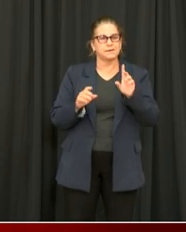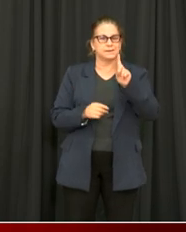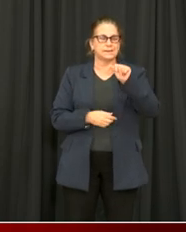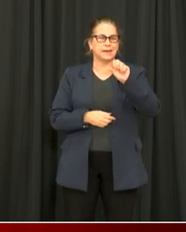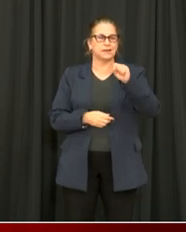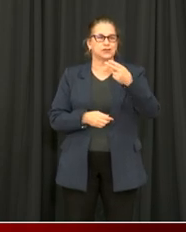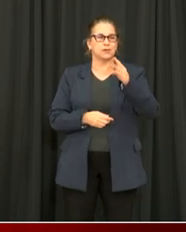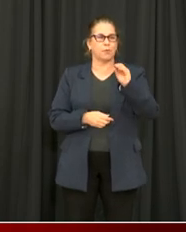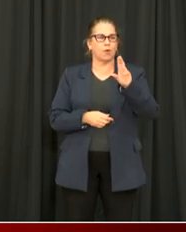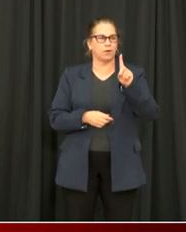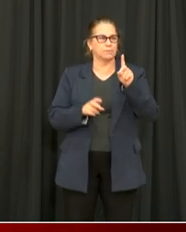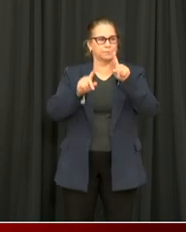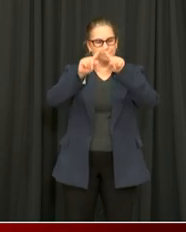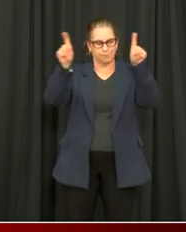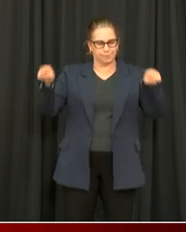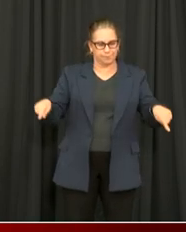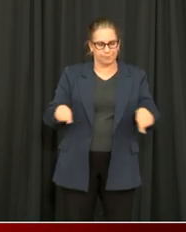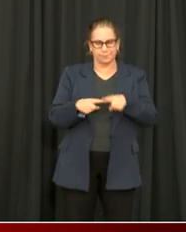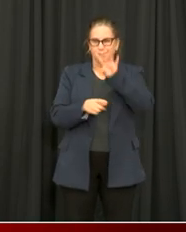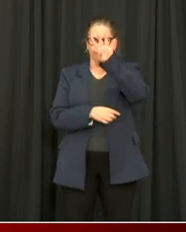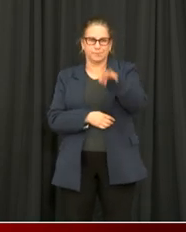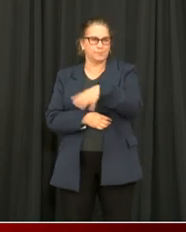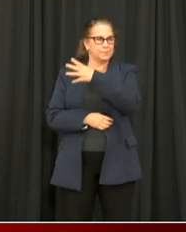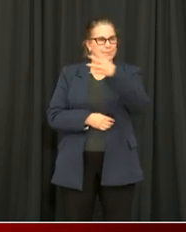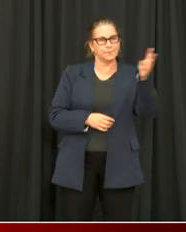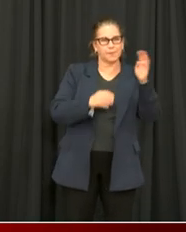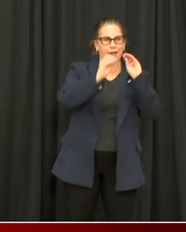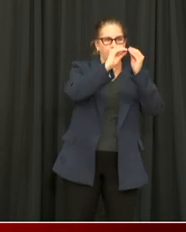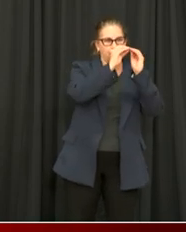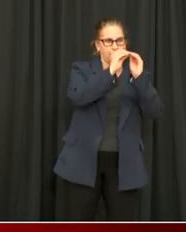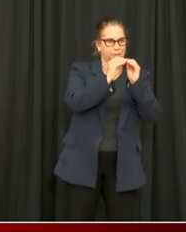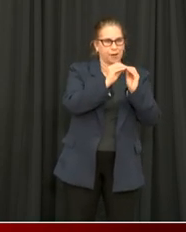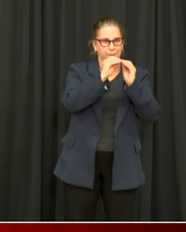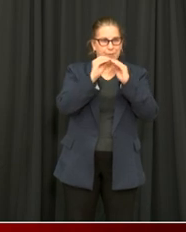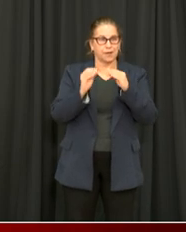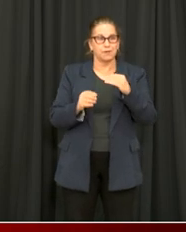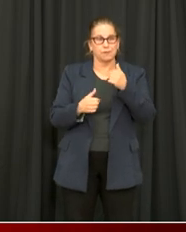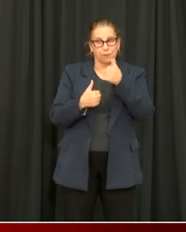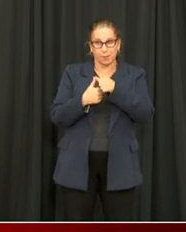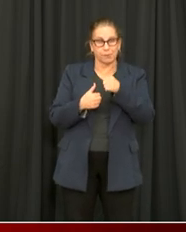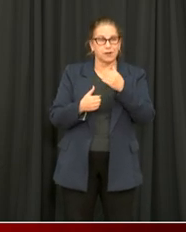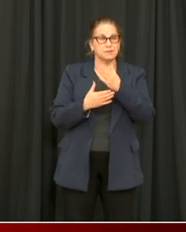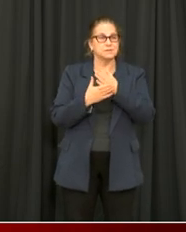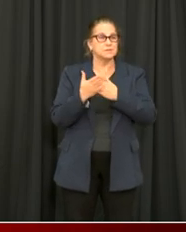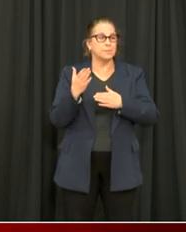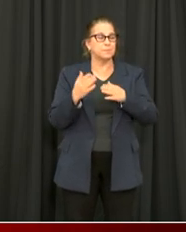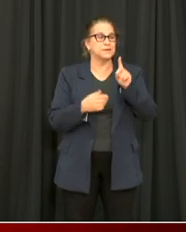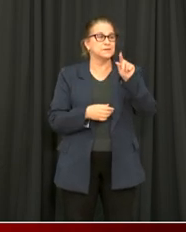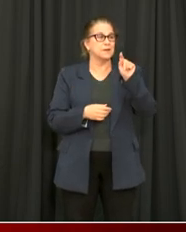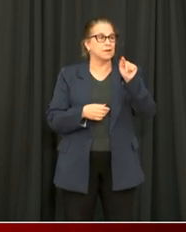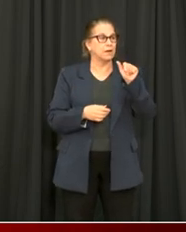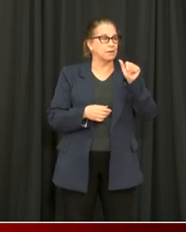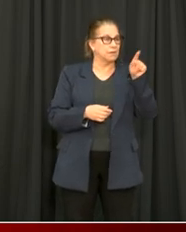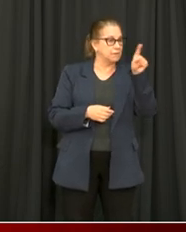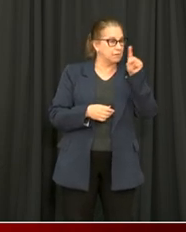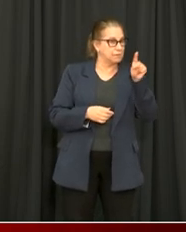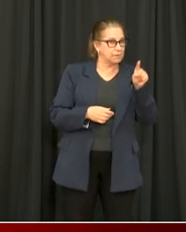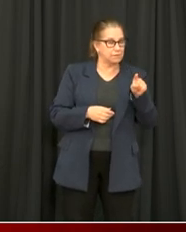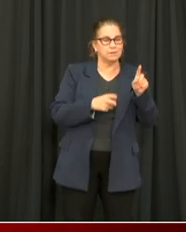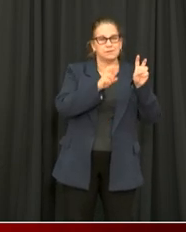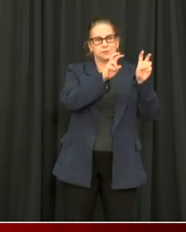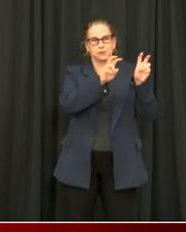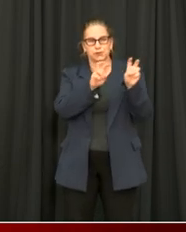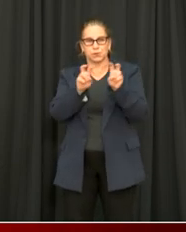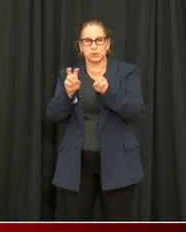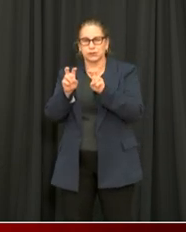you before, we have switched some of the data systems. So the automated data feed that goes into the dashboard is from a different system that staff